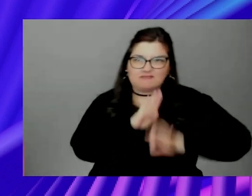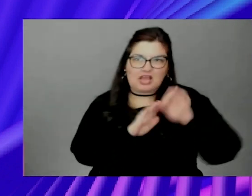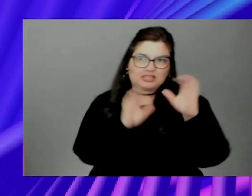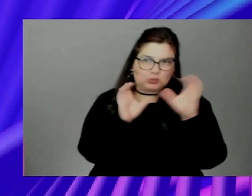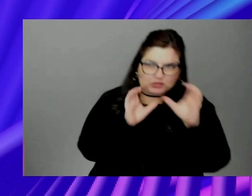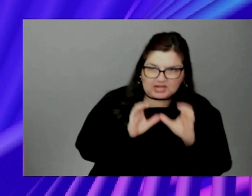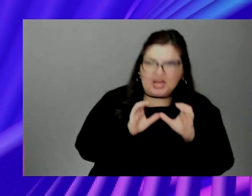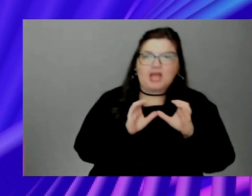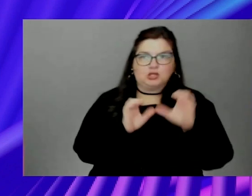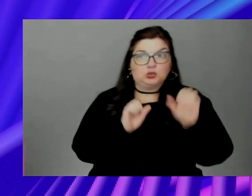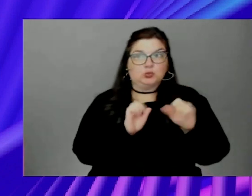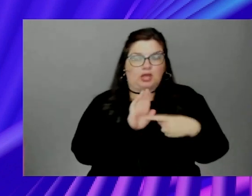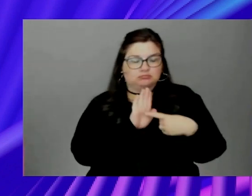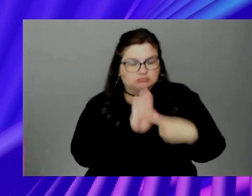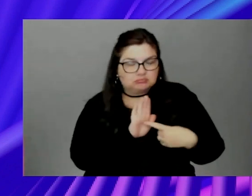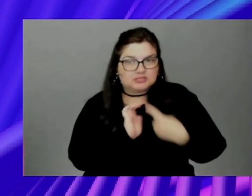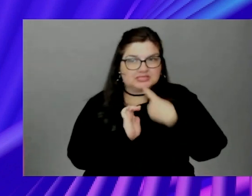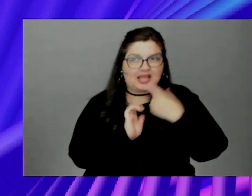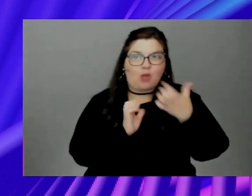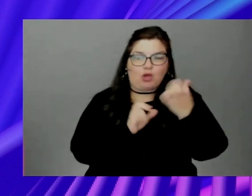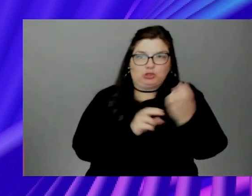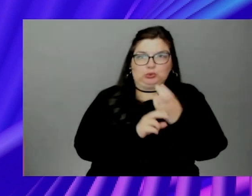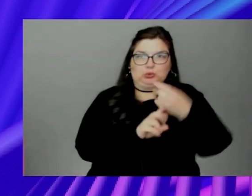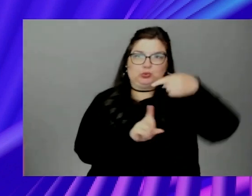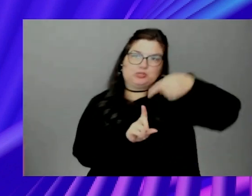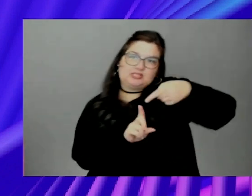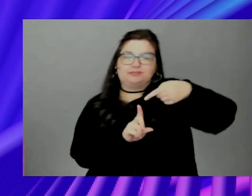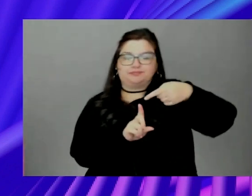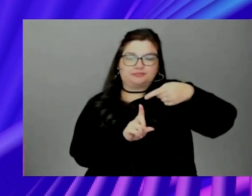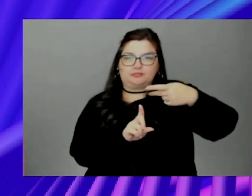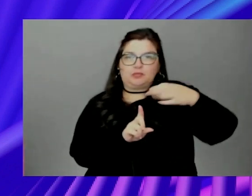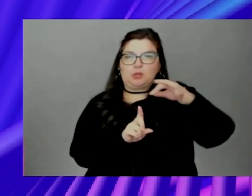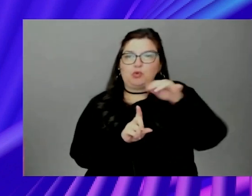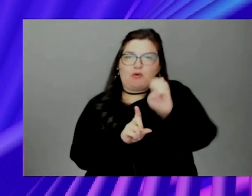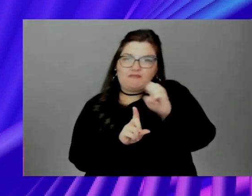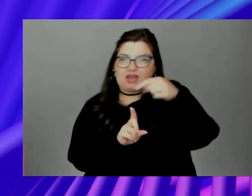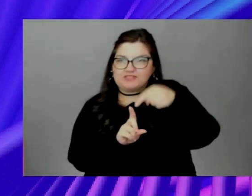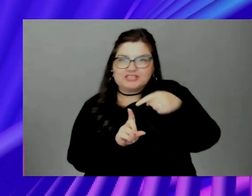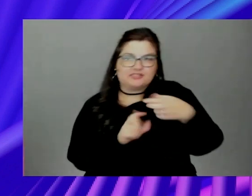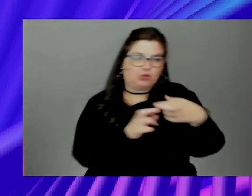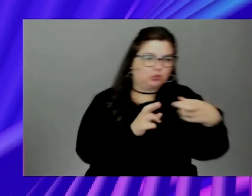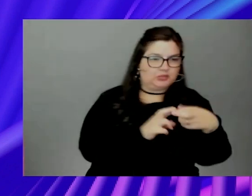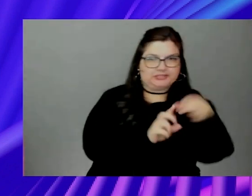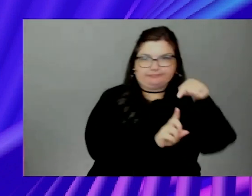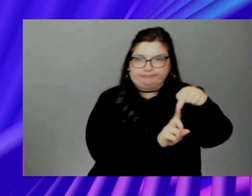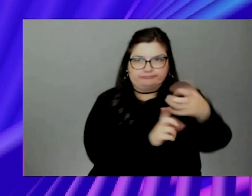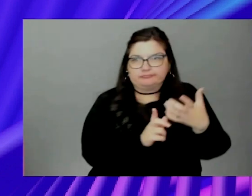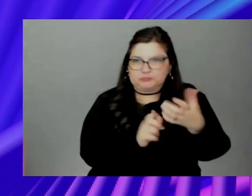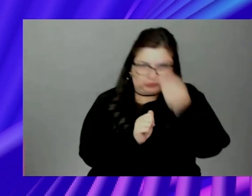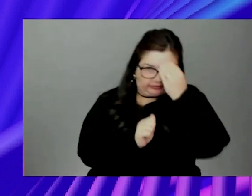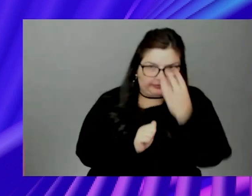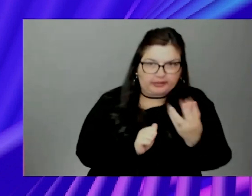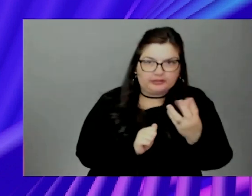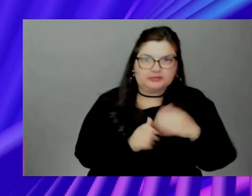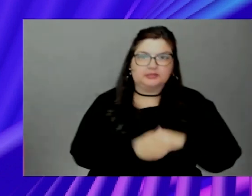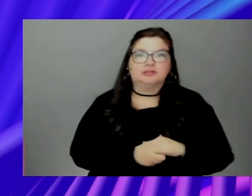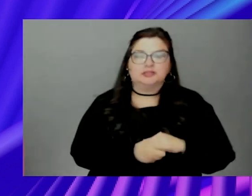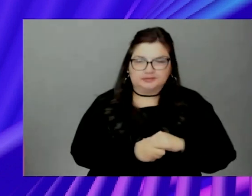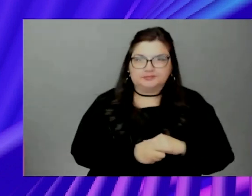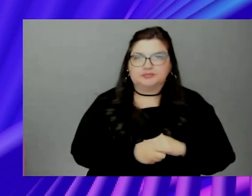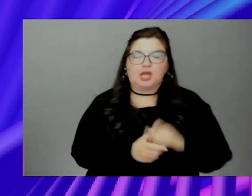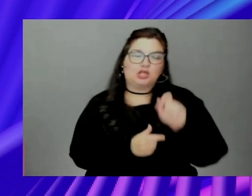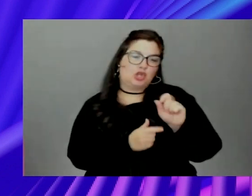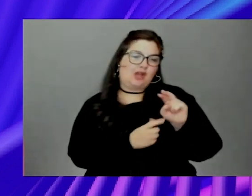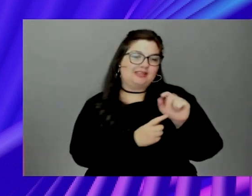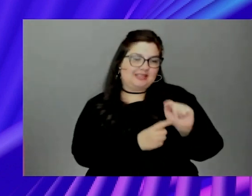explicitly say, I want to use profile, foo, and region X, and all those things. Okay. In fact, so right now we could say .NET AWS,